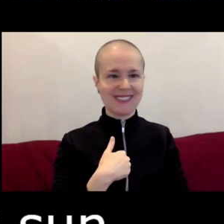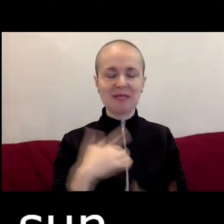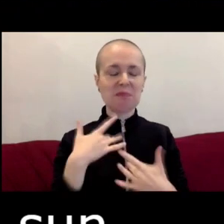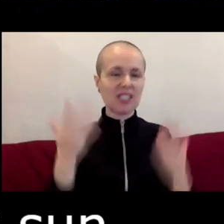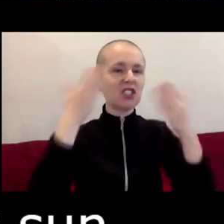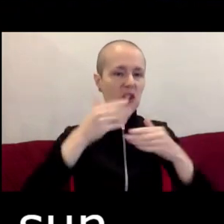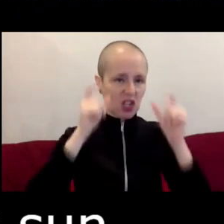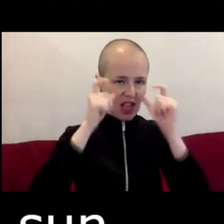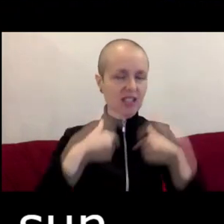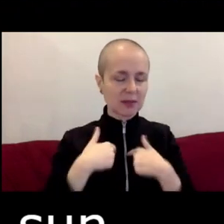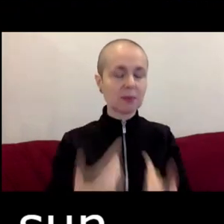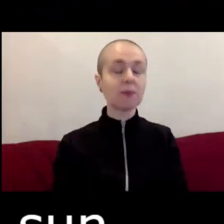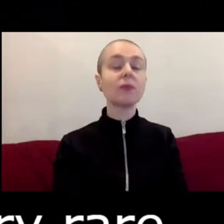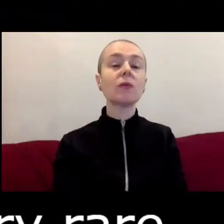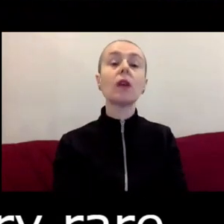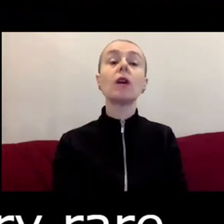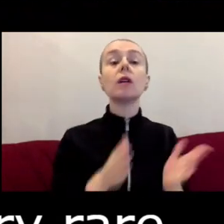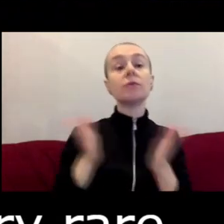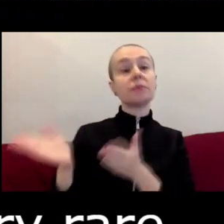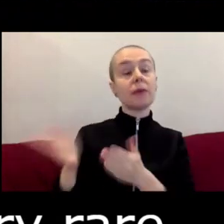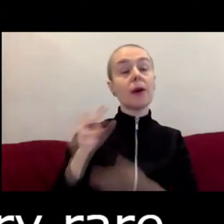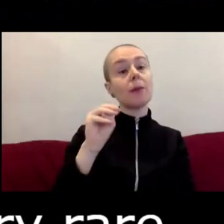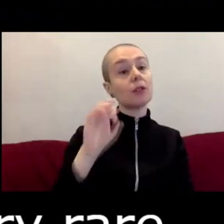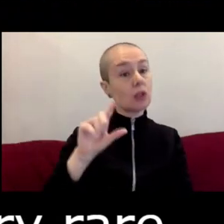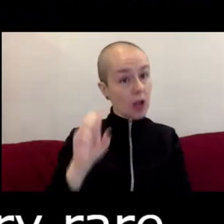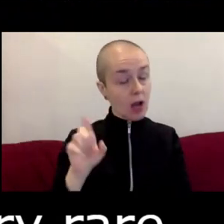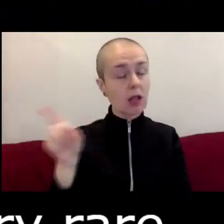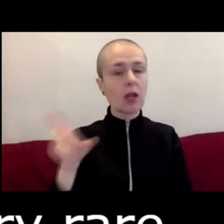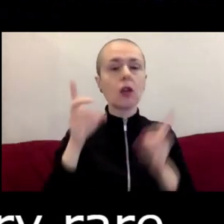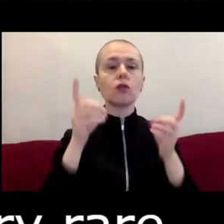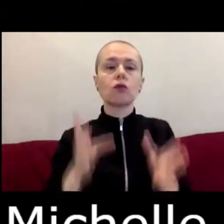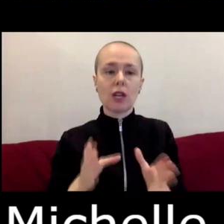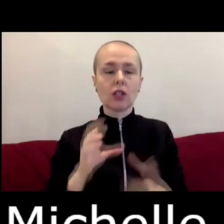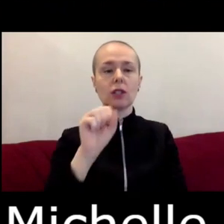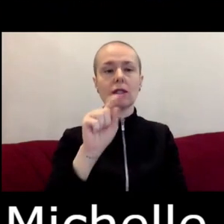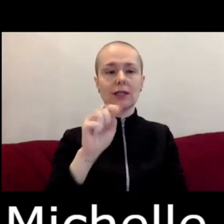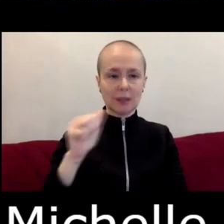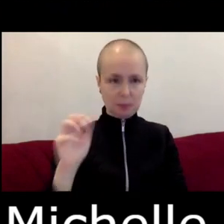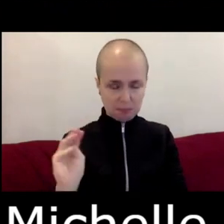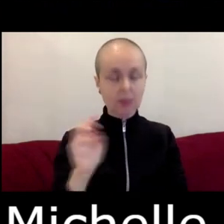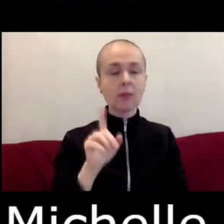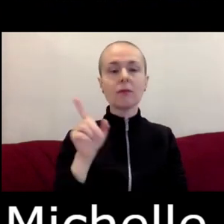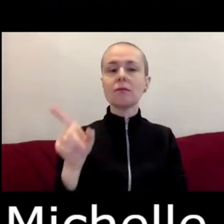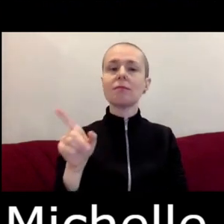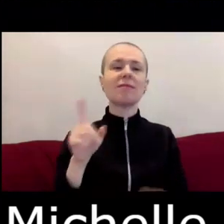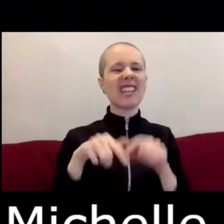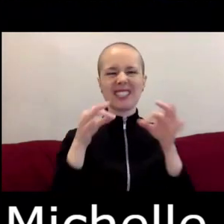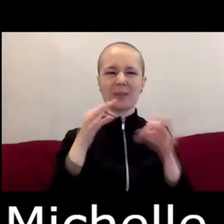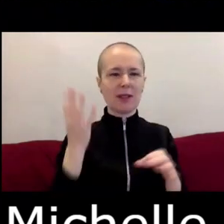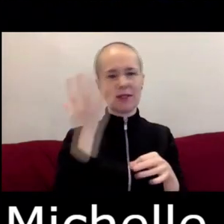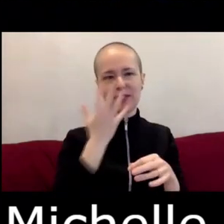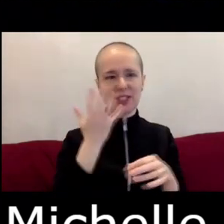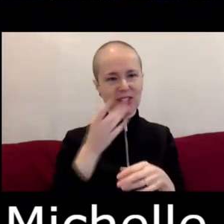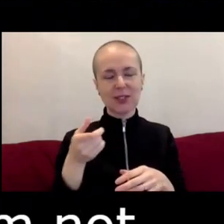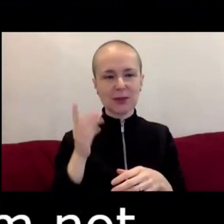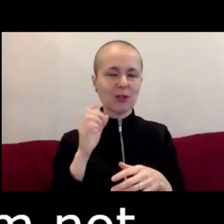myself. And then Michelle is a director of STEAM. I am not able to describe herself. Sorry, we should have